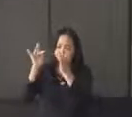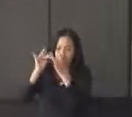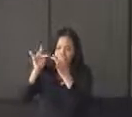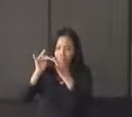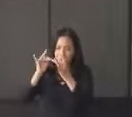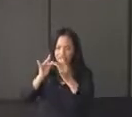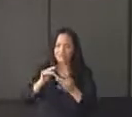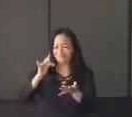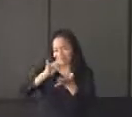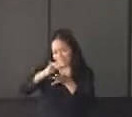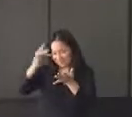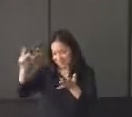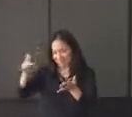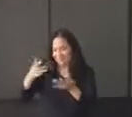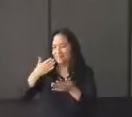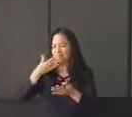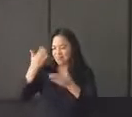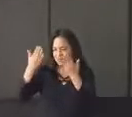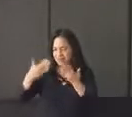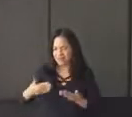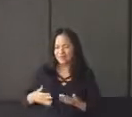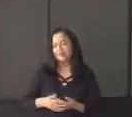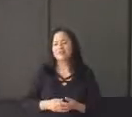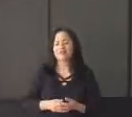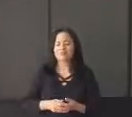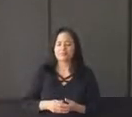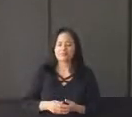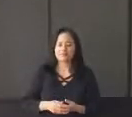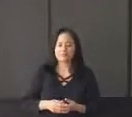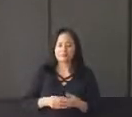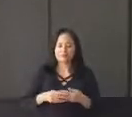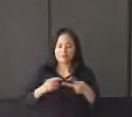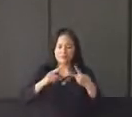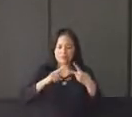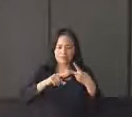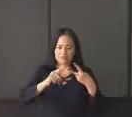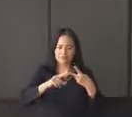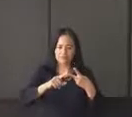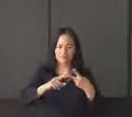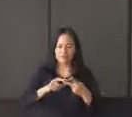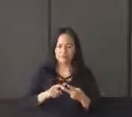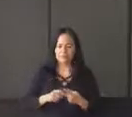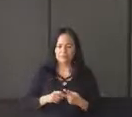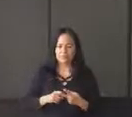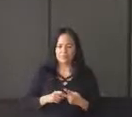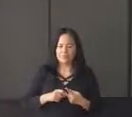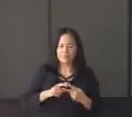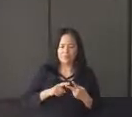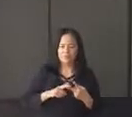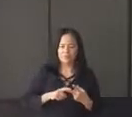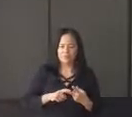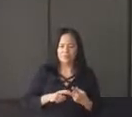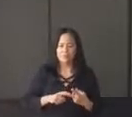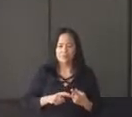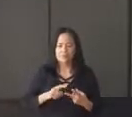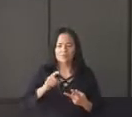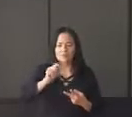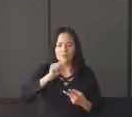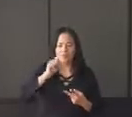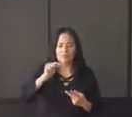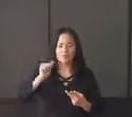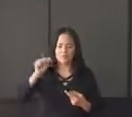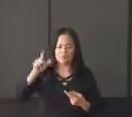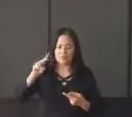in person, virtually, sorry. Thank you, Geraldine. I'm going to introduce you later,